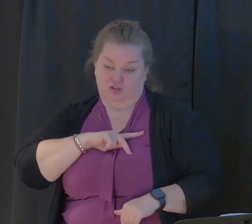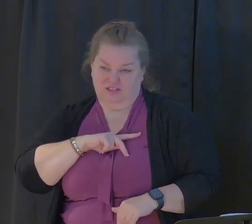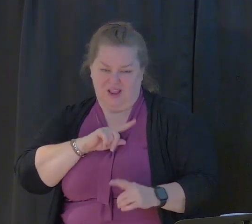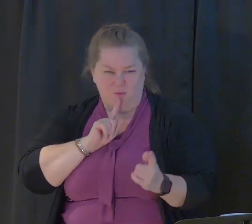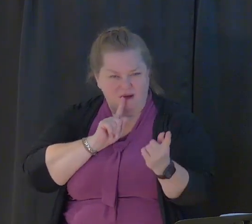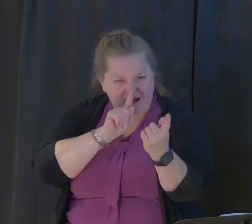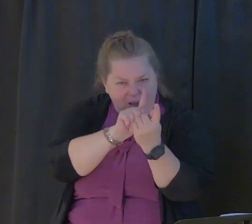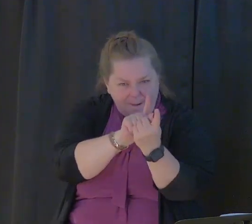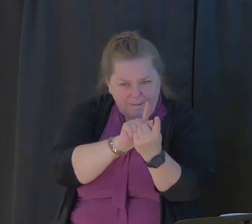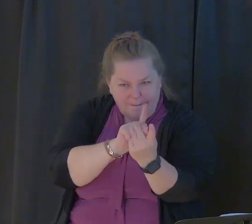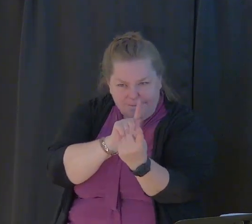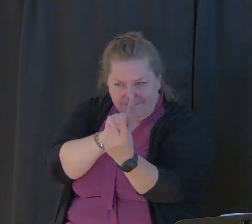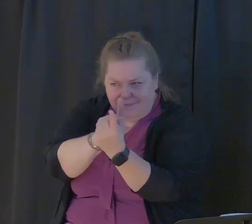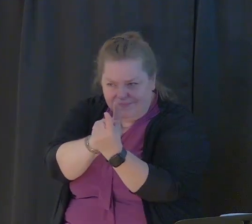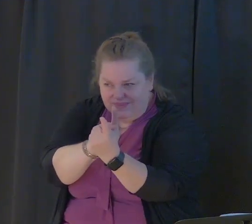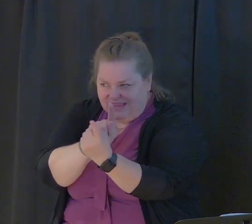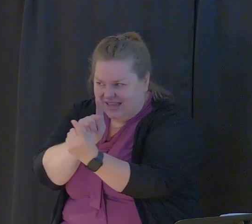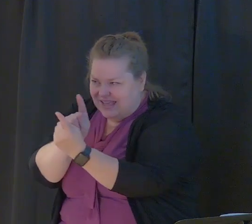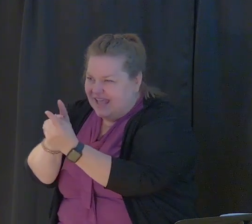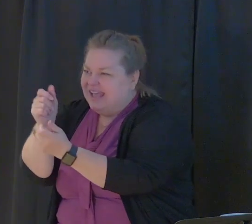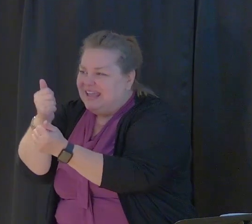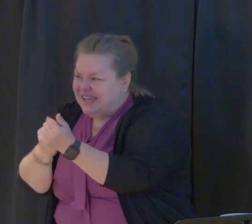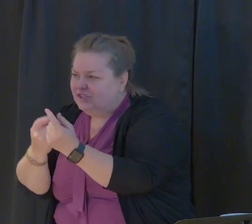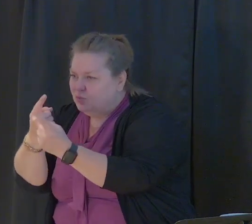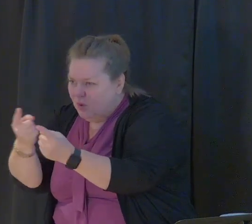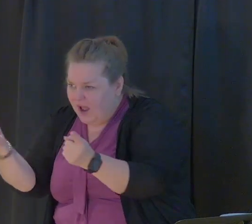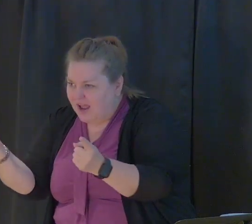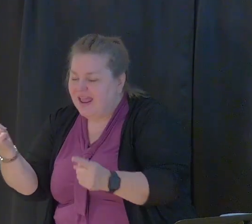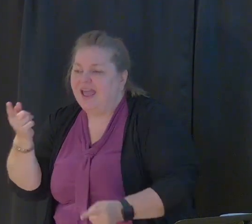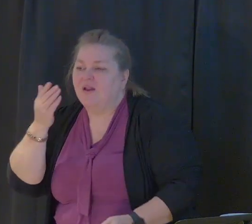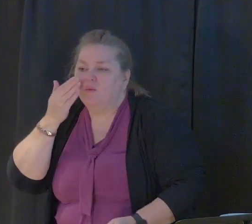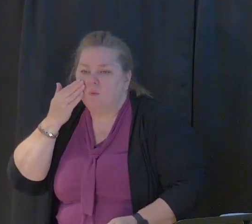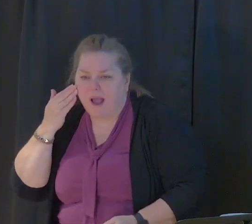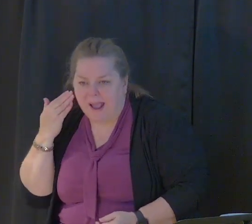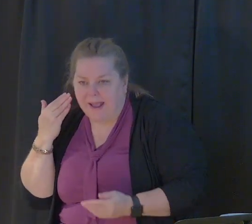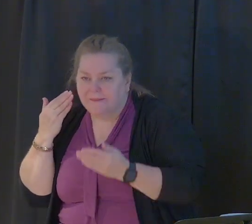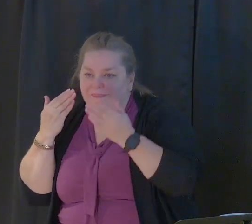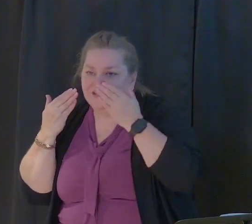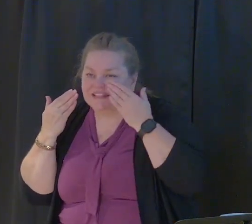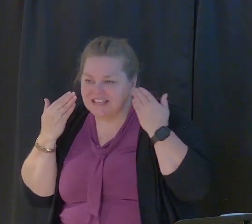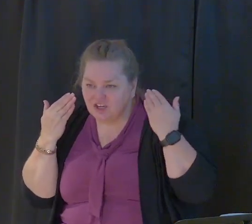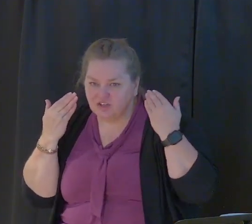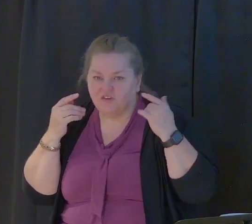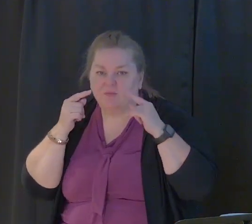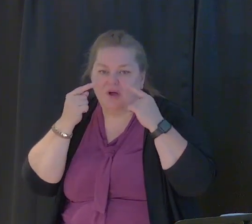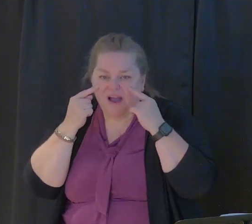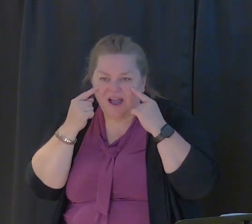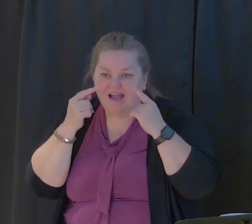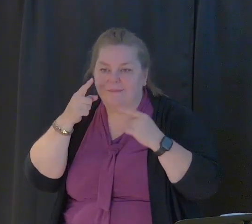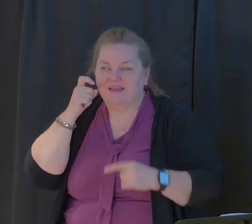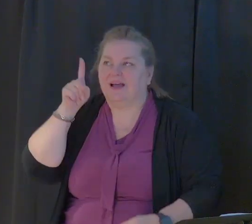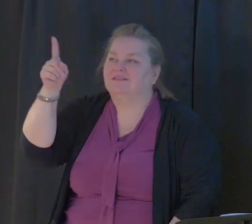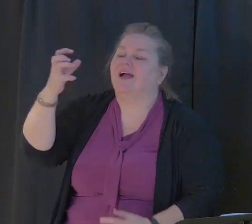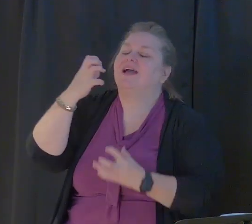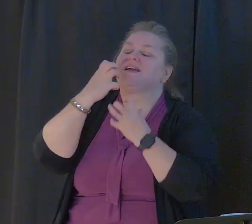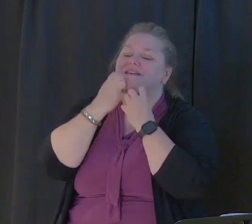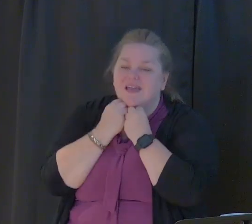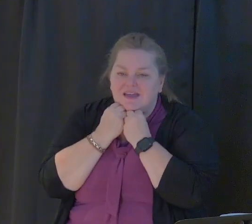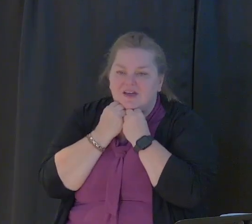one of you and wipe those tears from your eyes because I care and I love